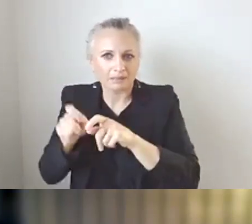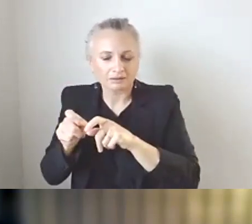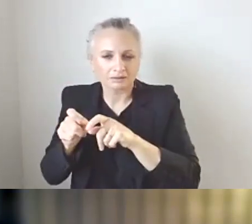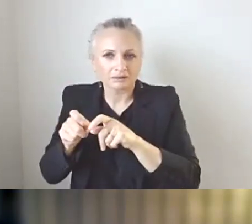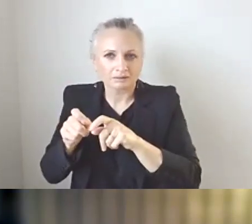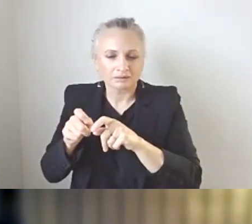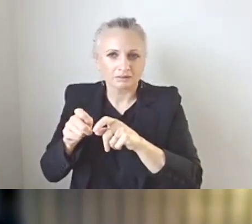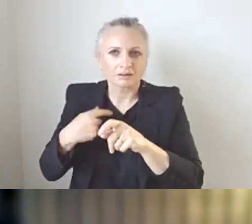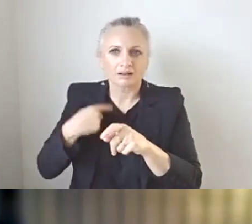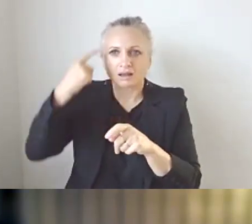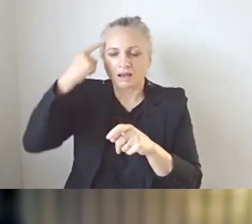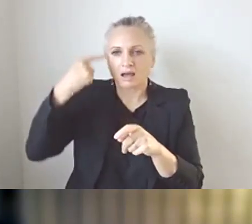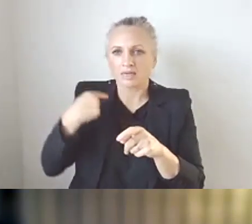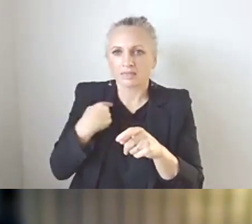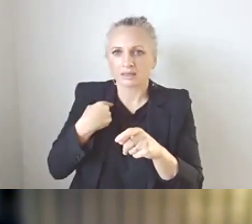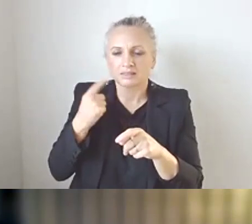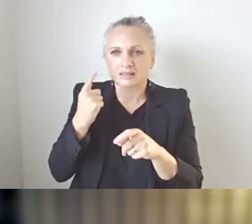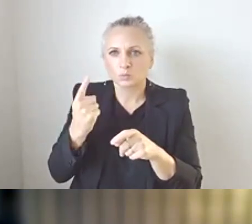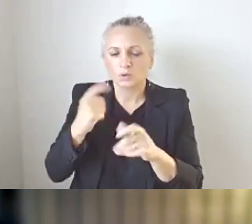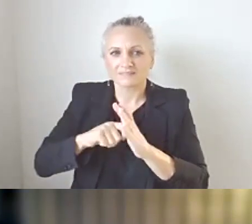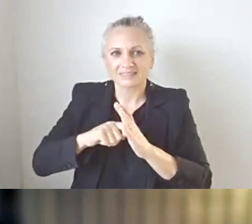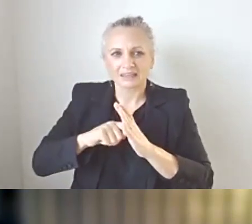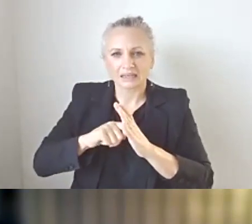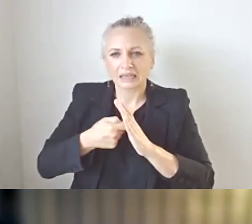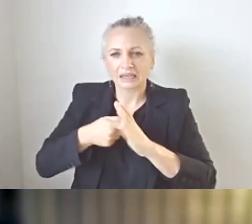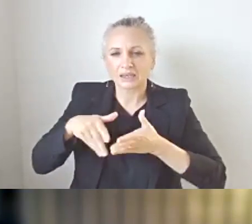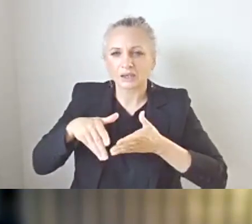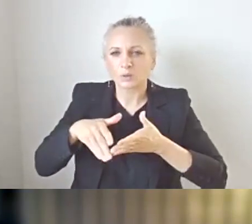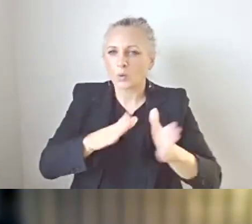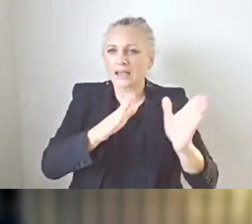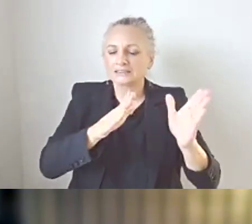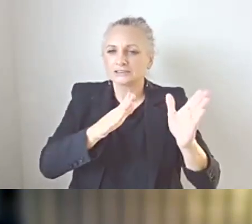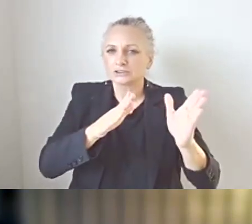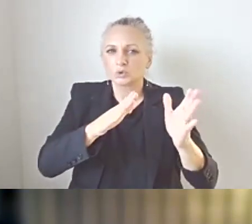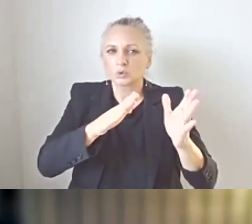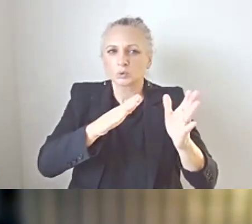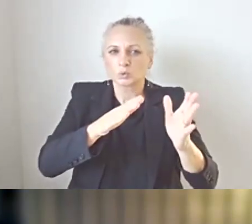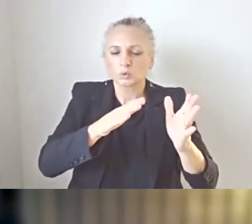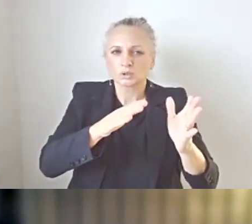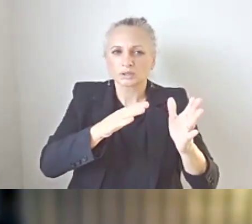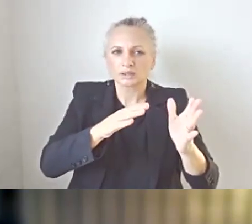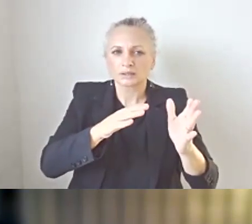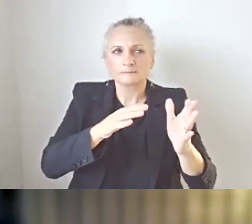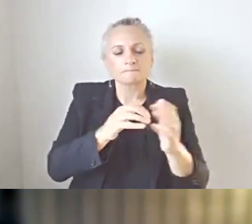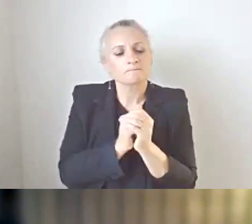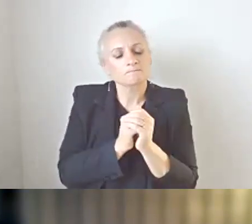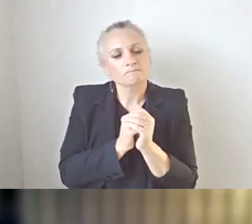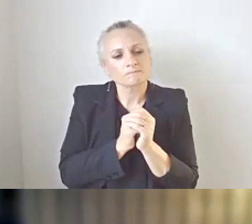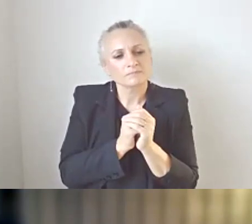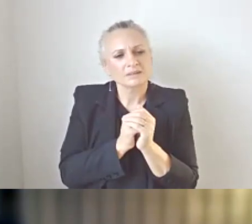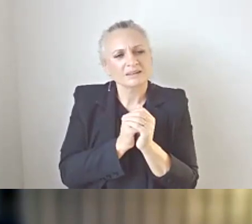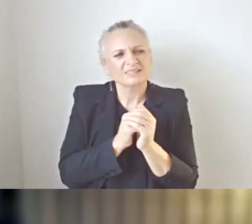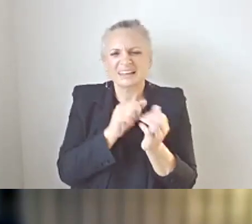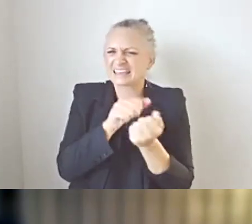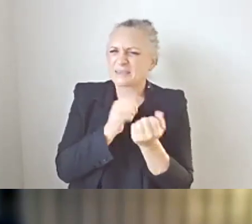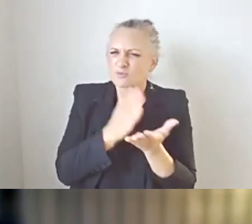I think that's kind of one of the key ways to keep it not keep it real,